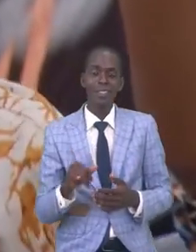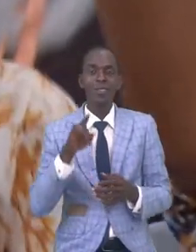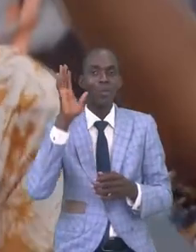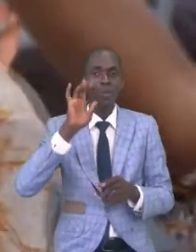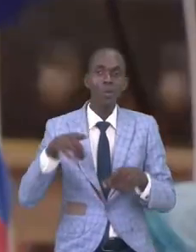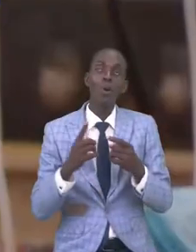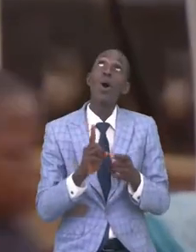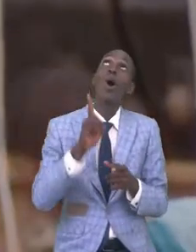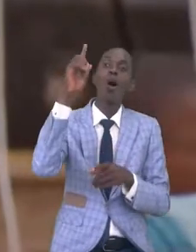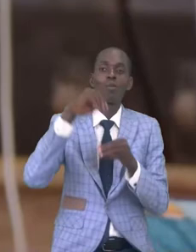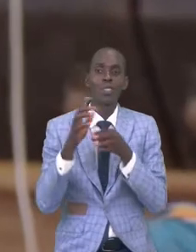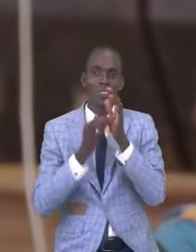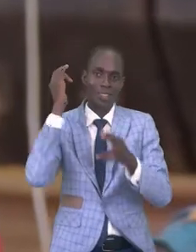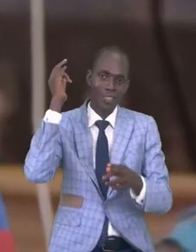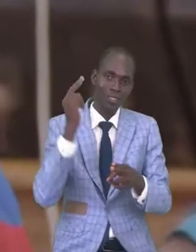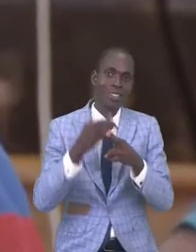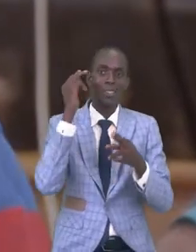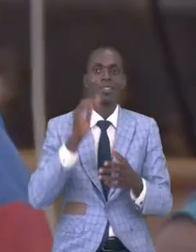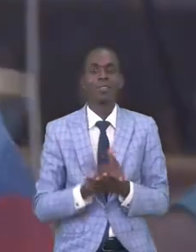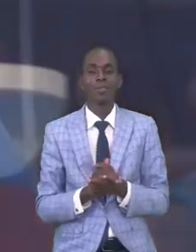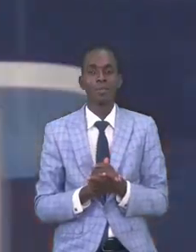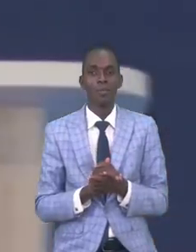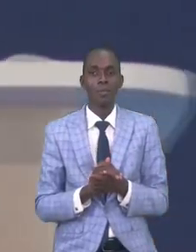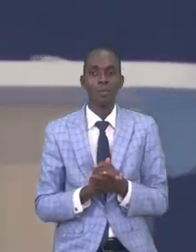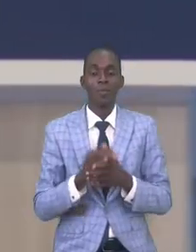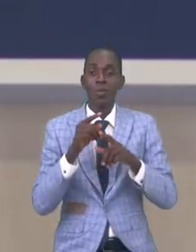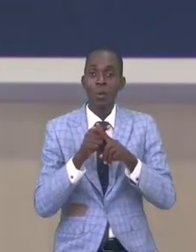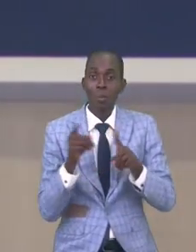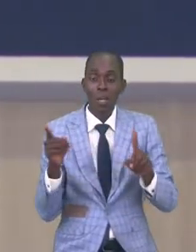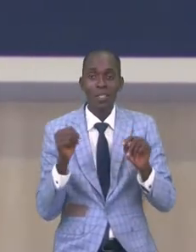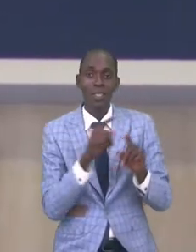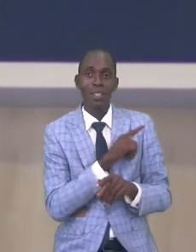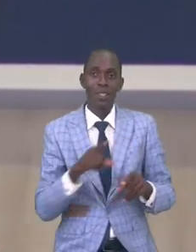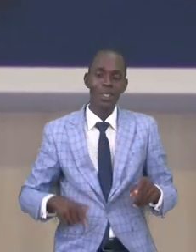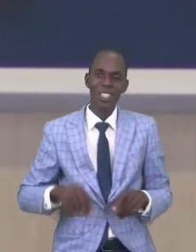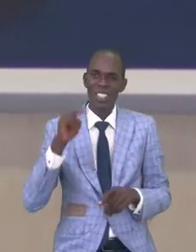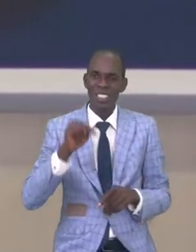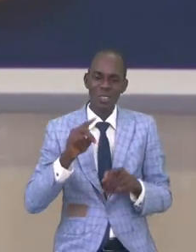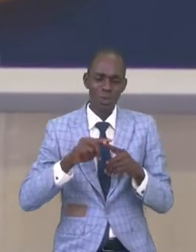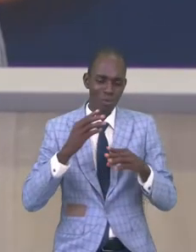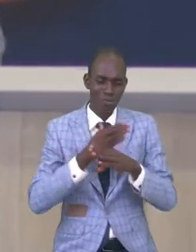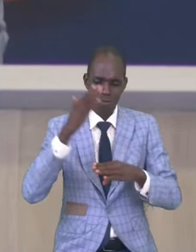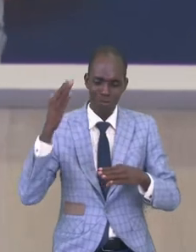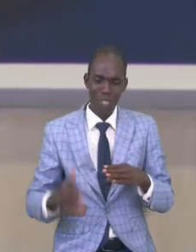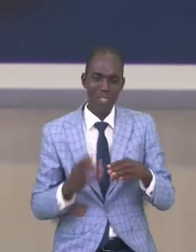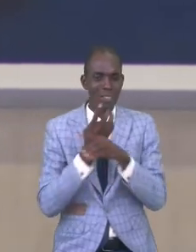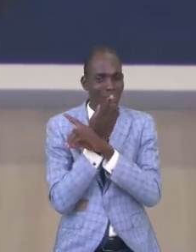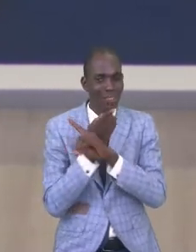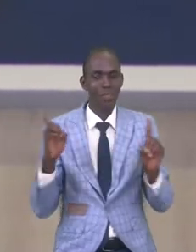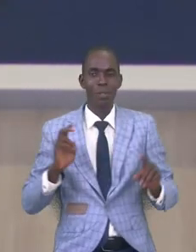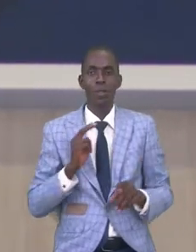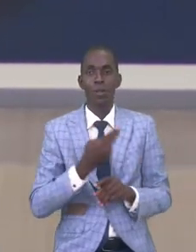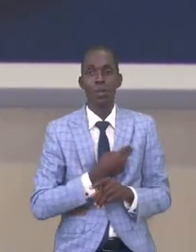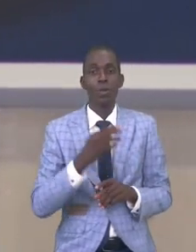Jesus' name. But the Lord needs to totally deliver us. He'll